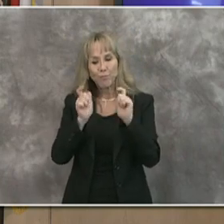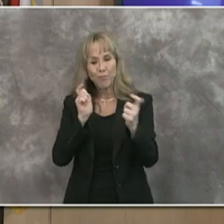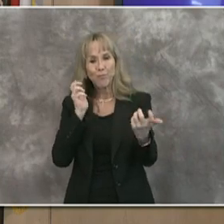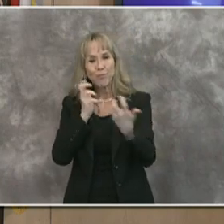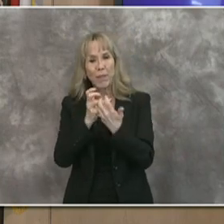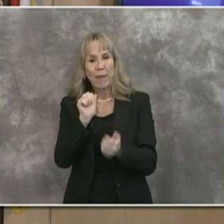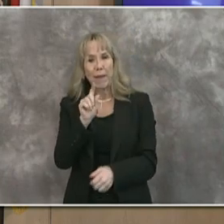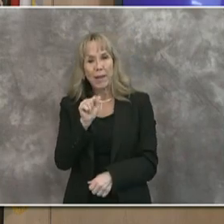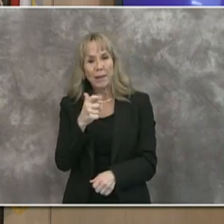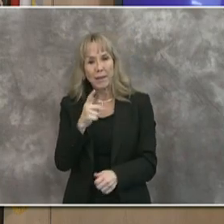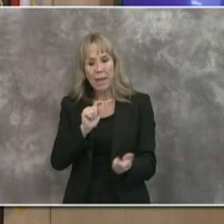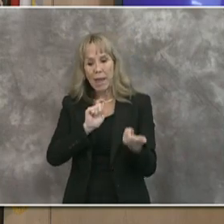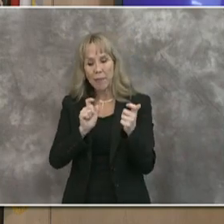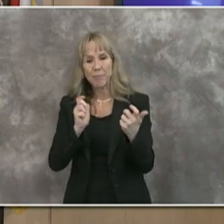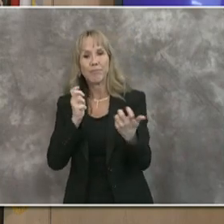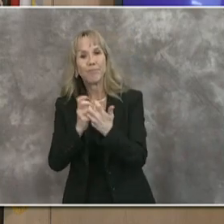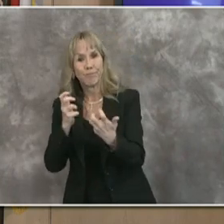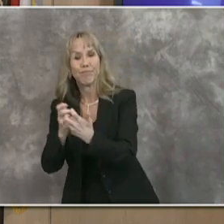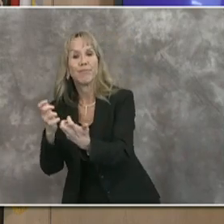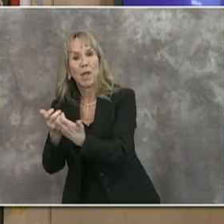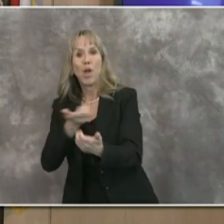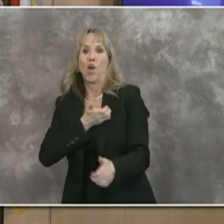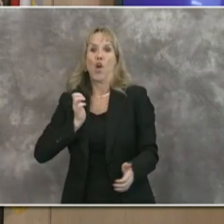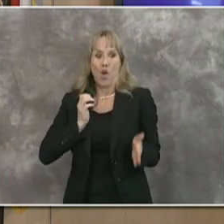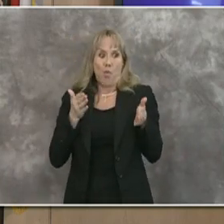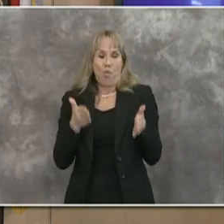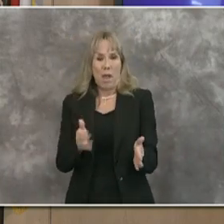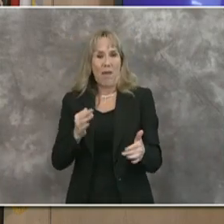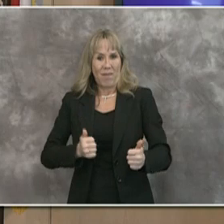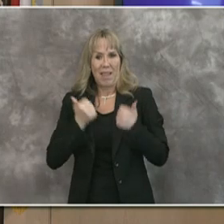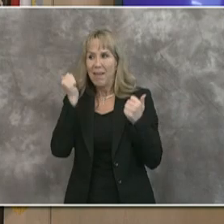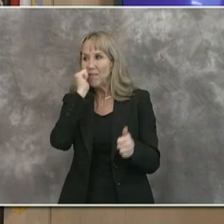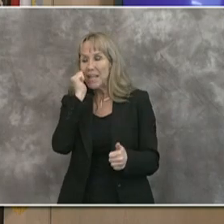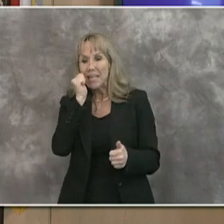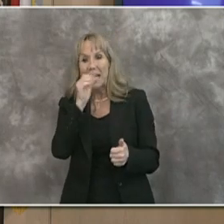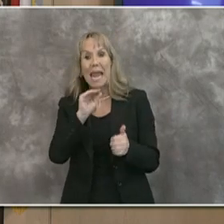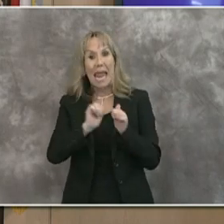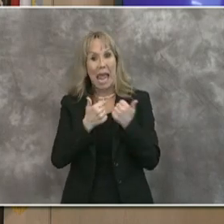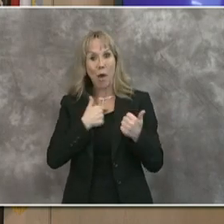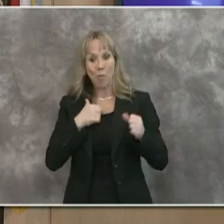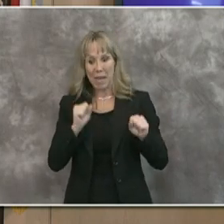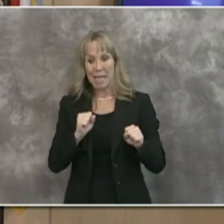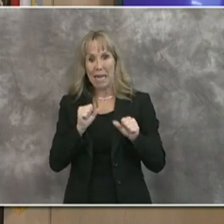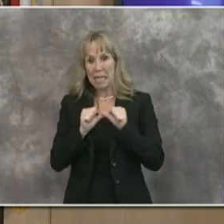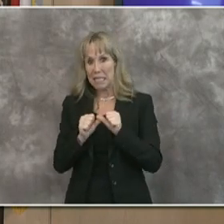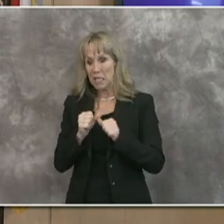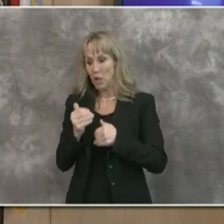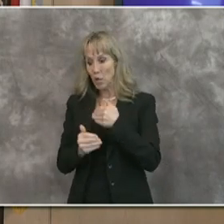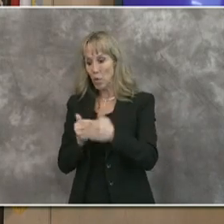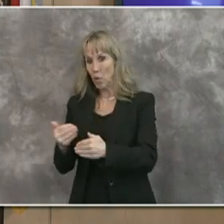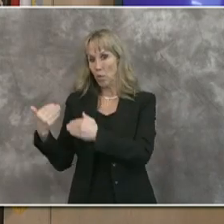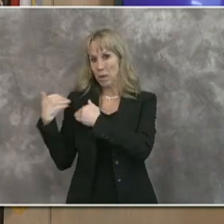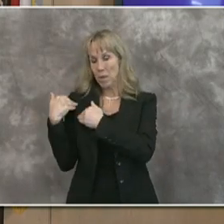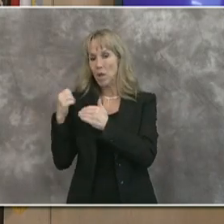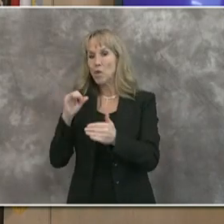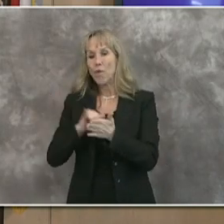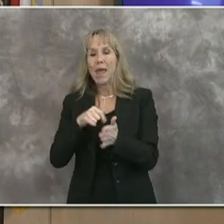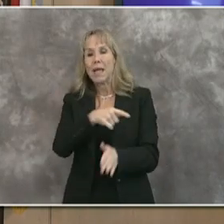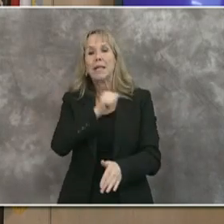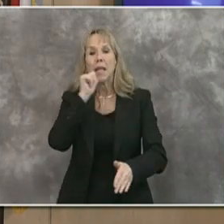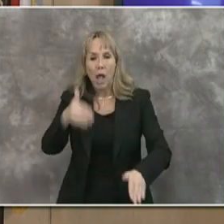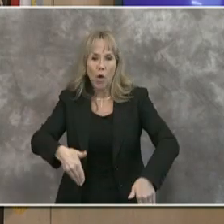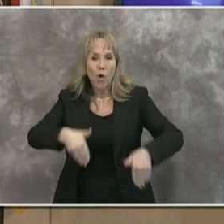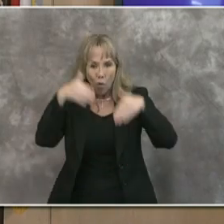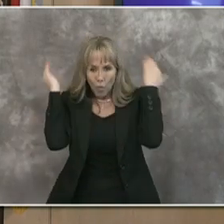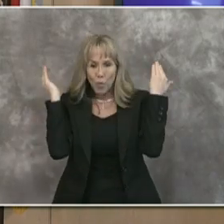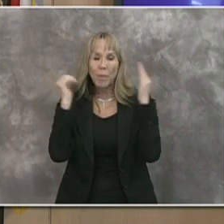this being incredibly mindful that the integrity of our health system remains at risk if we don't do this responsibly, if we don't do it in